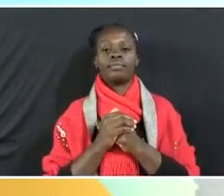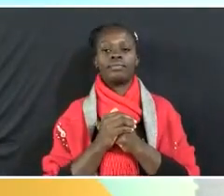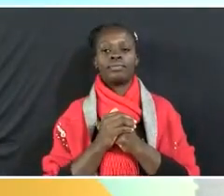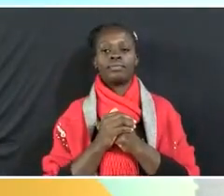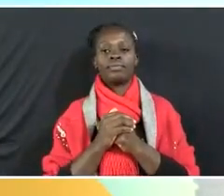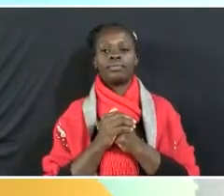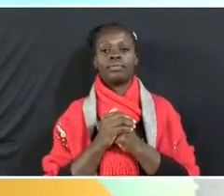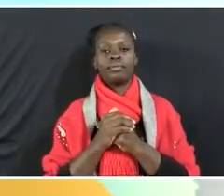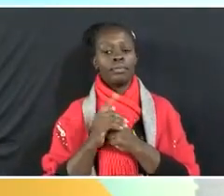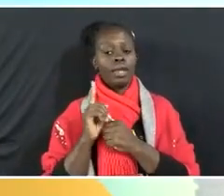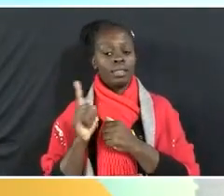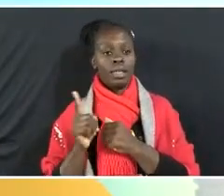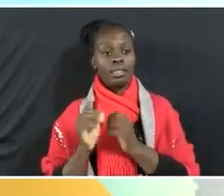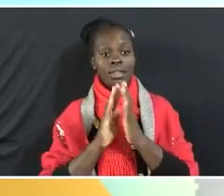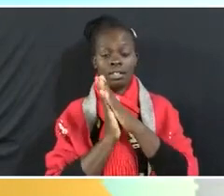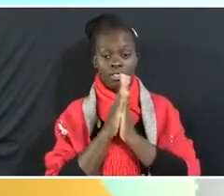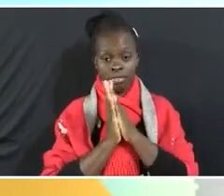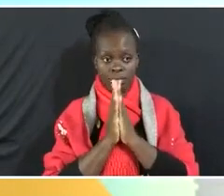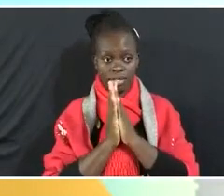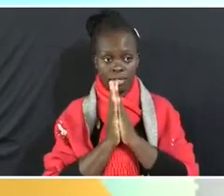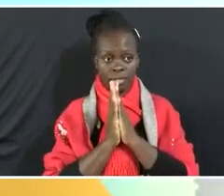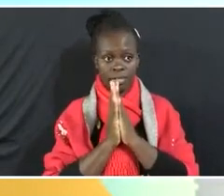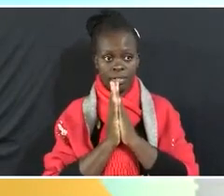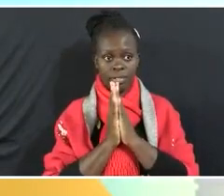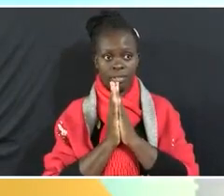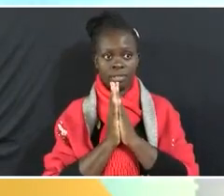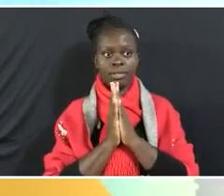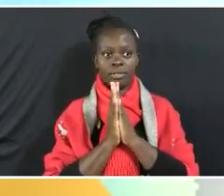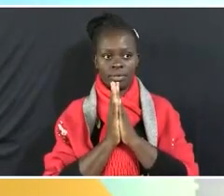In 2 Samuel 13,